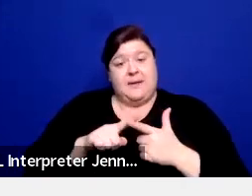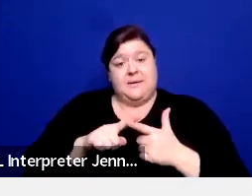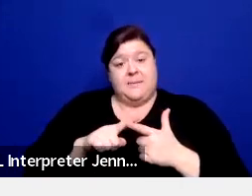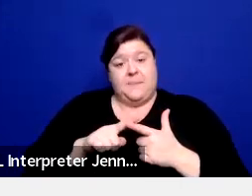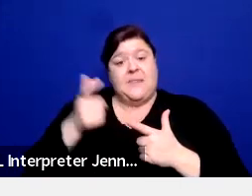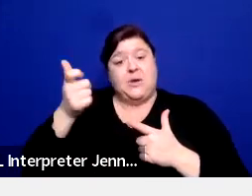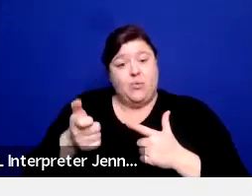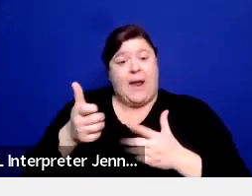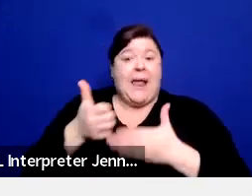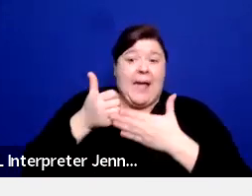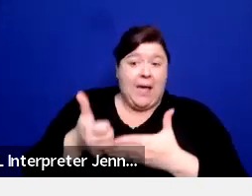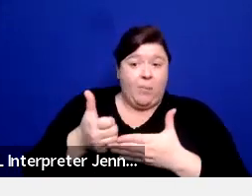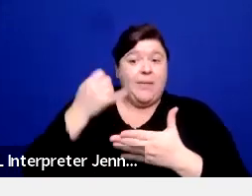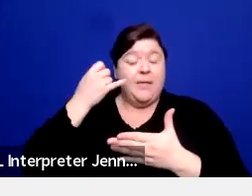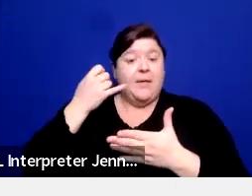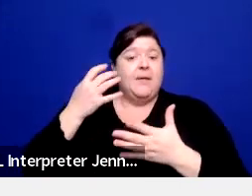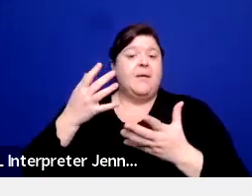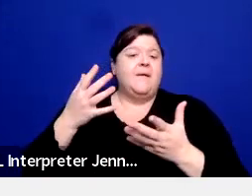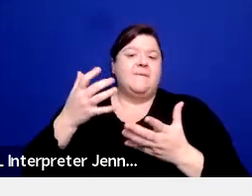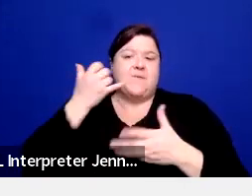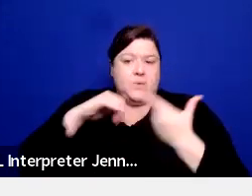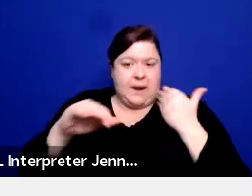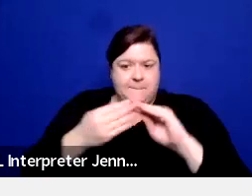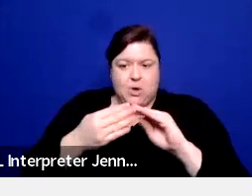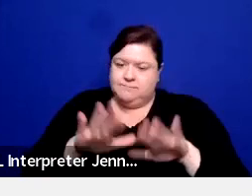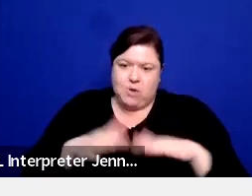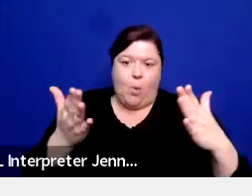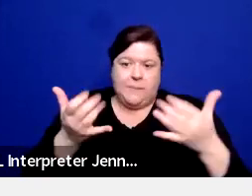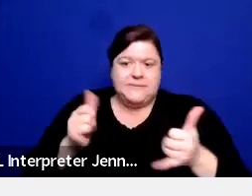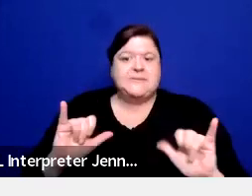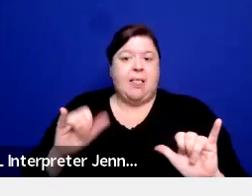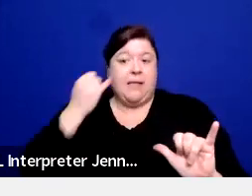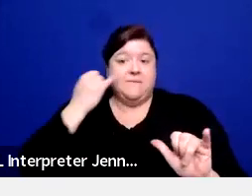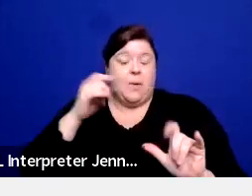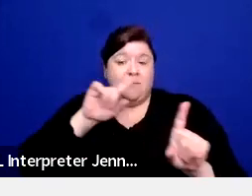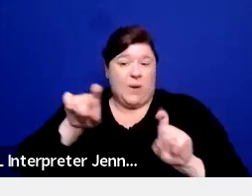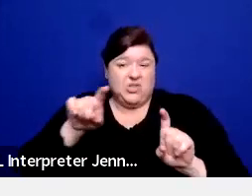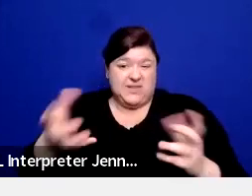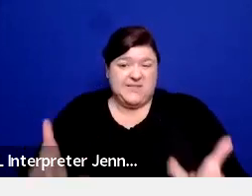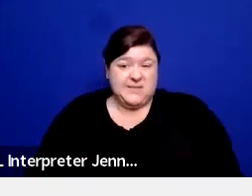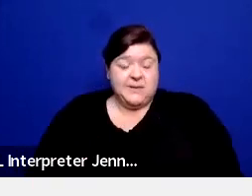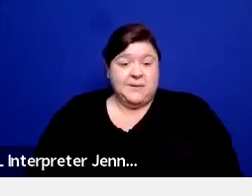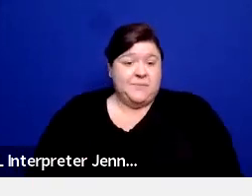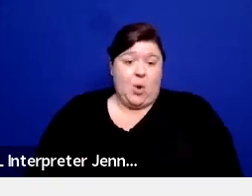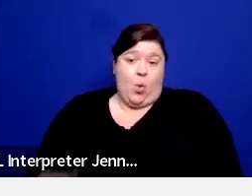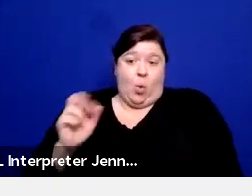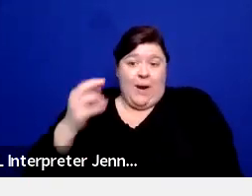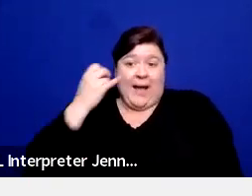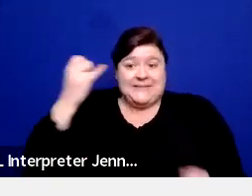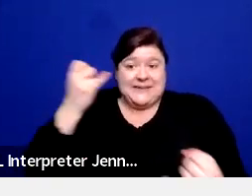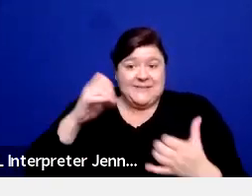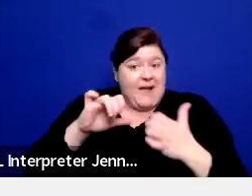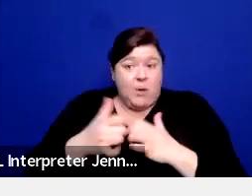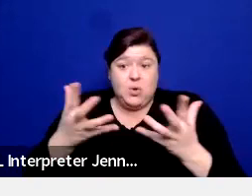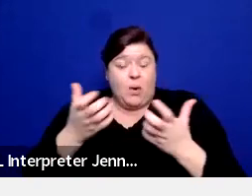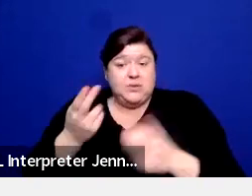grant helpline phone number that's still open if you have questions. Again, even to get ideas of how maybe you want to